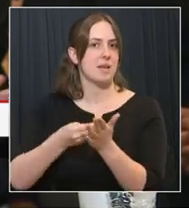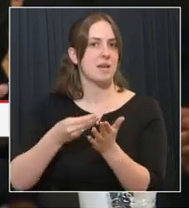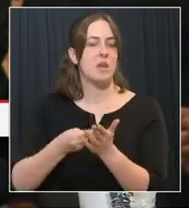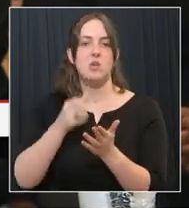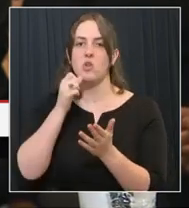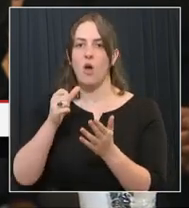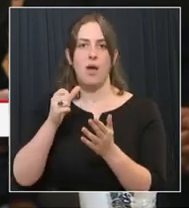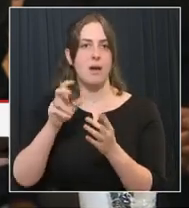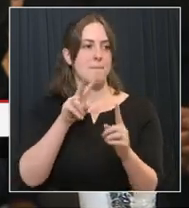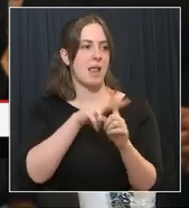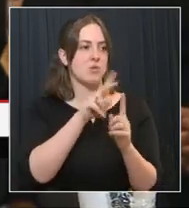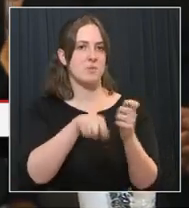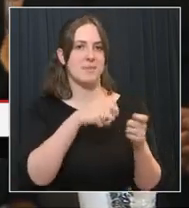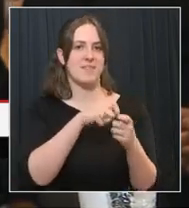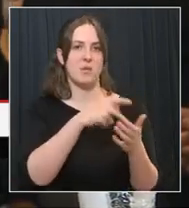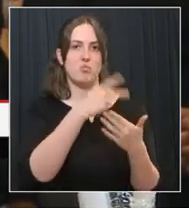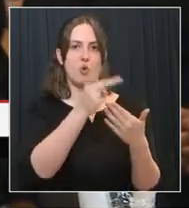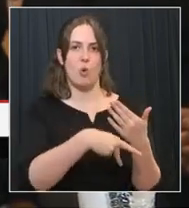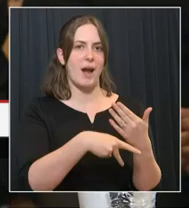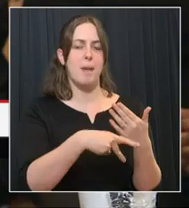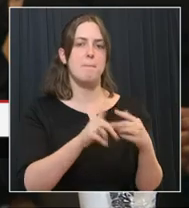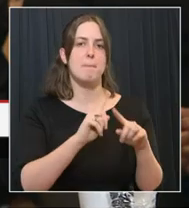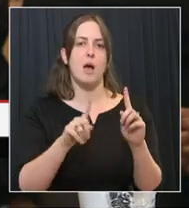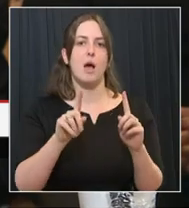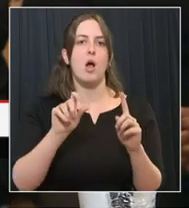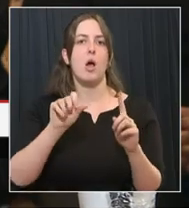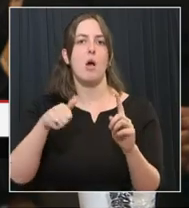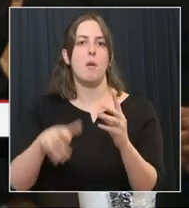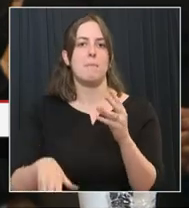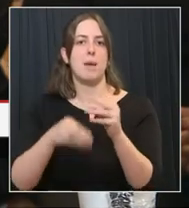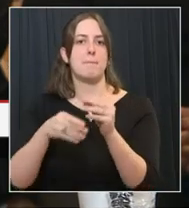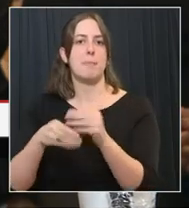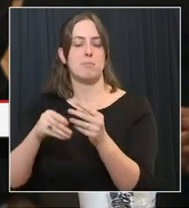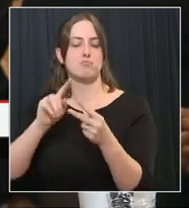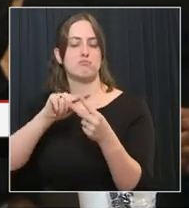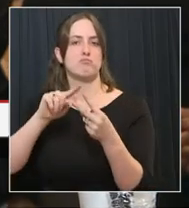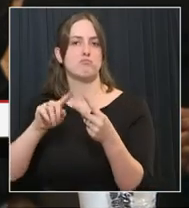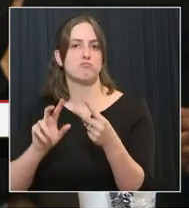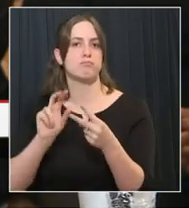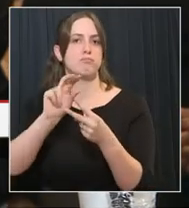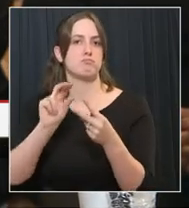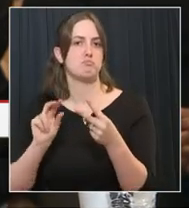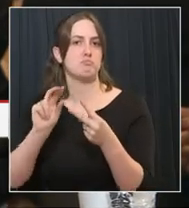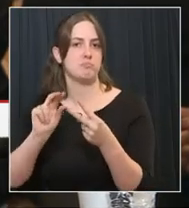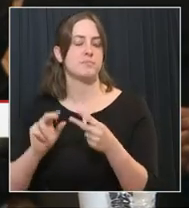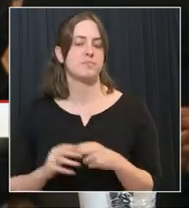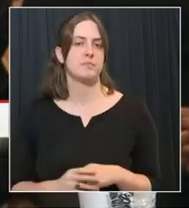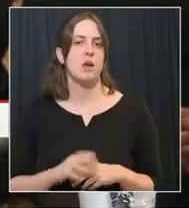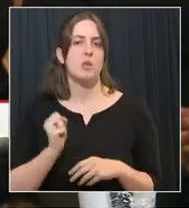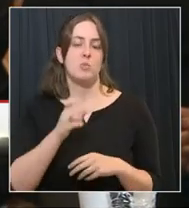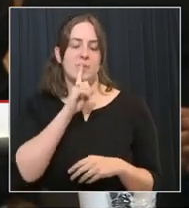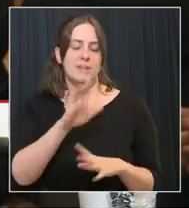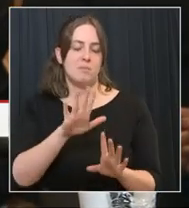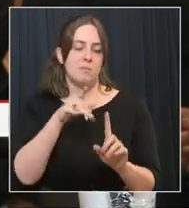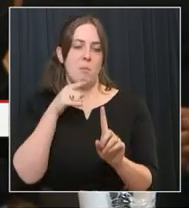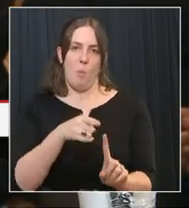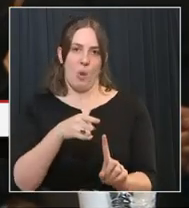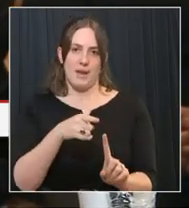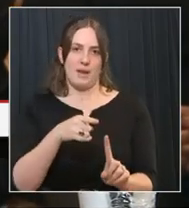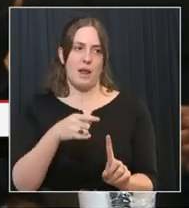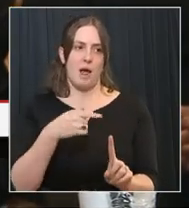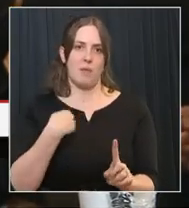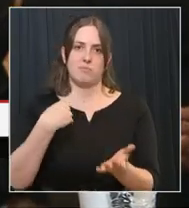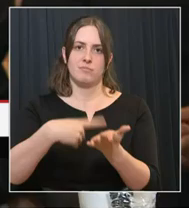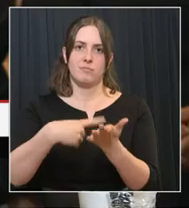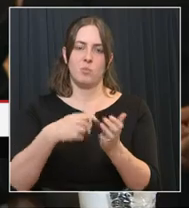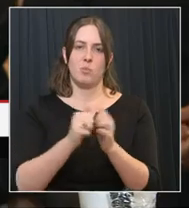for every other agency just about that had excess funding. So the point I was making with the council is that we